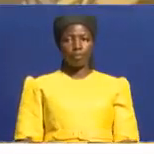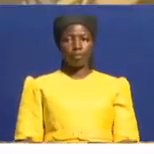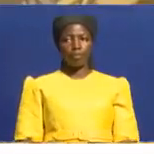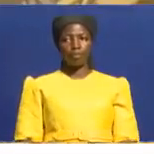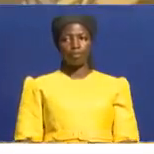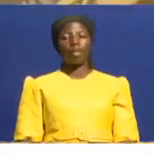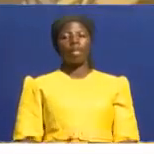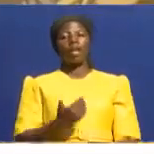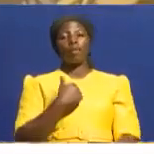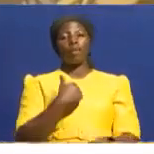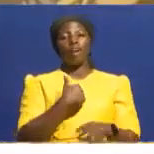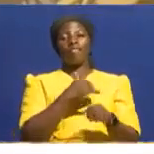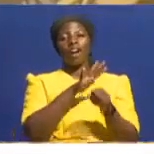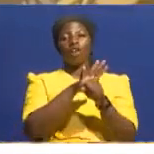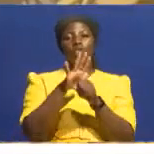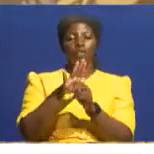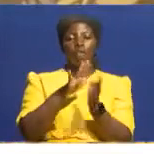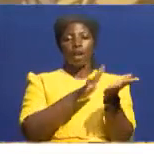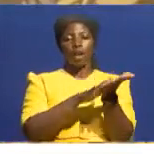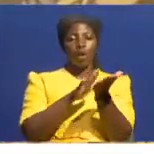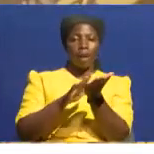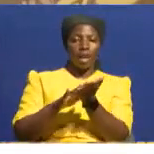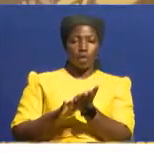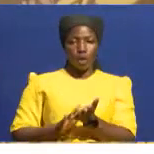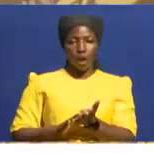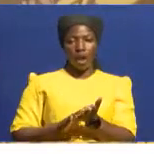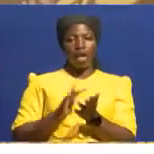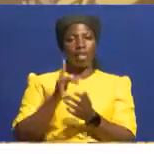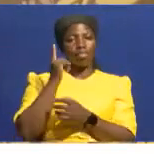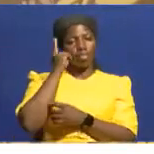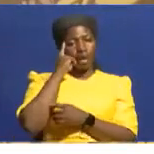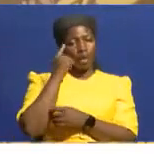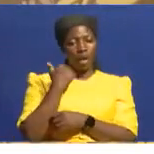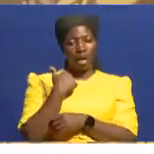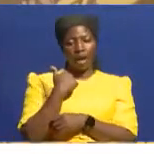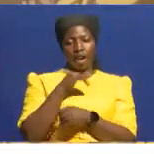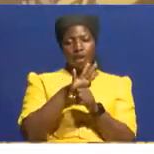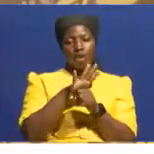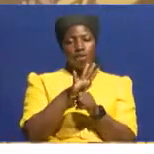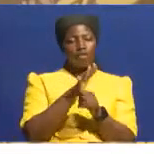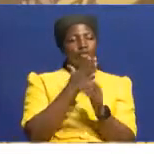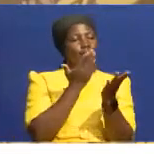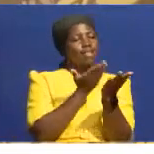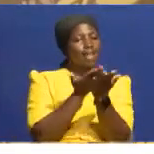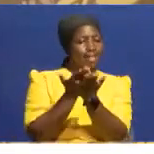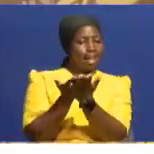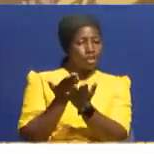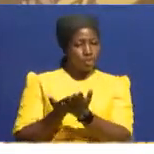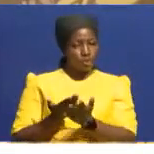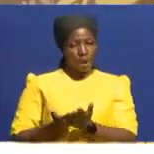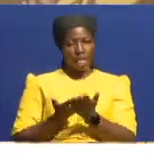There are a number of recommendations and I think there are a lot of practical suggestions.